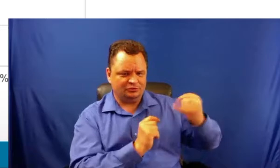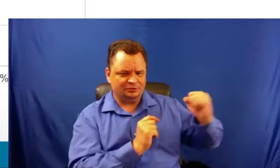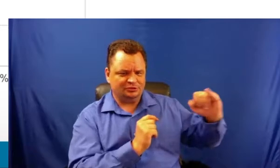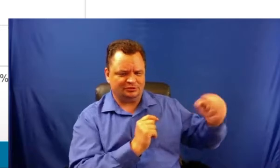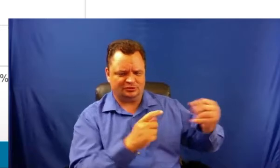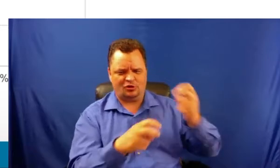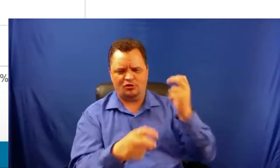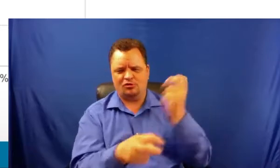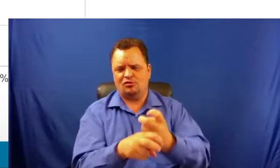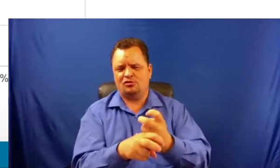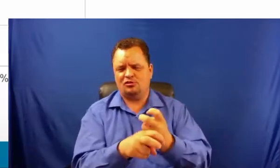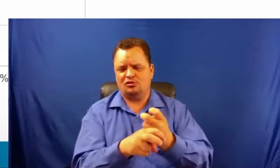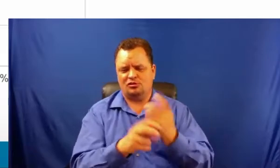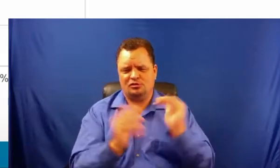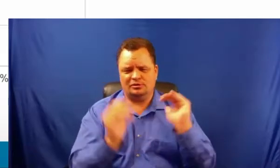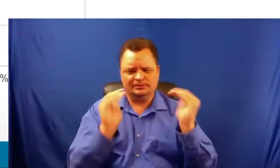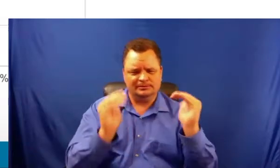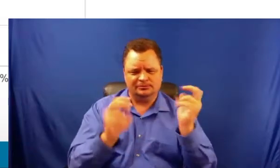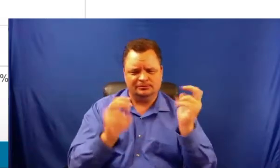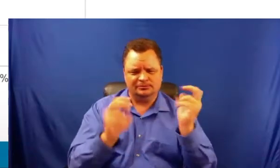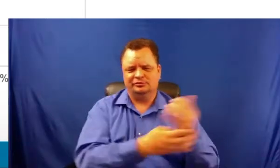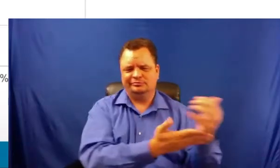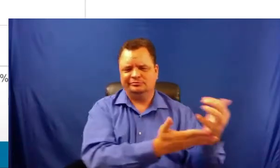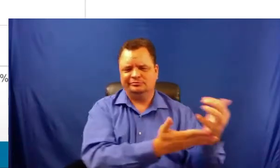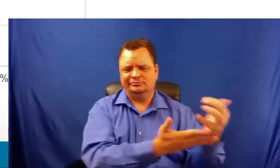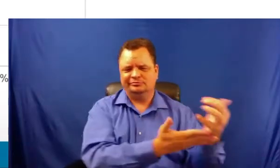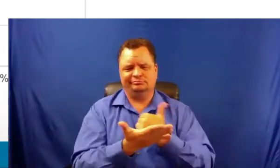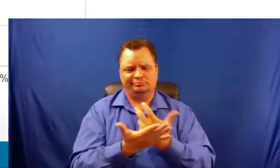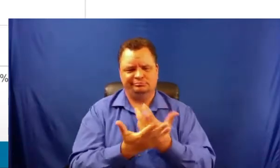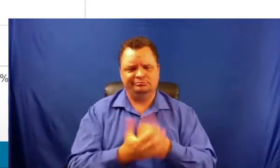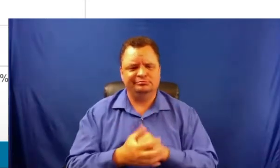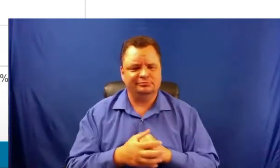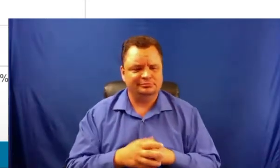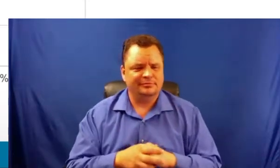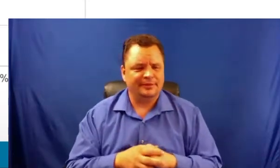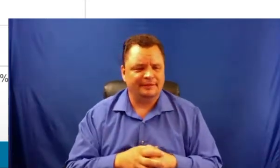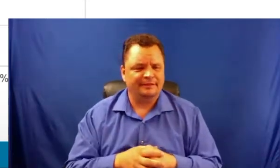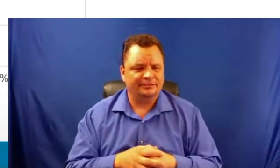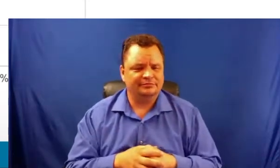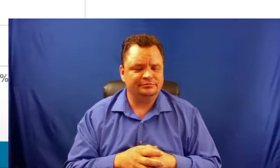U.S. Hey, Stephen, this is Councilman Donaldson. Could you